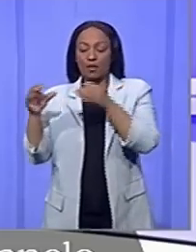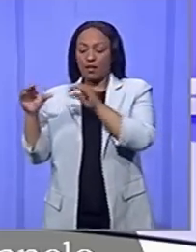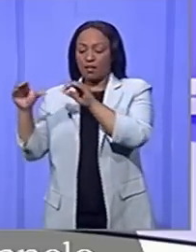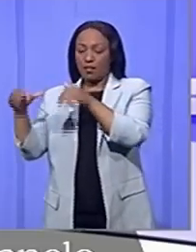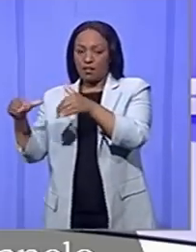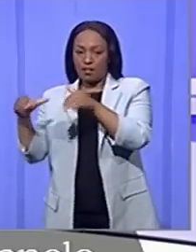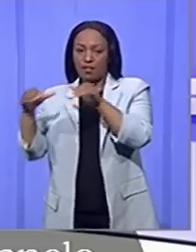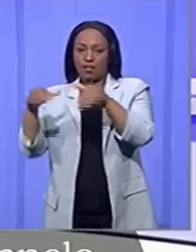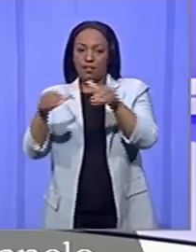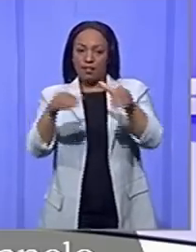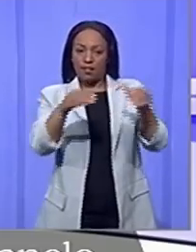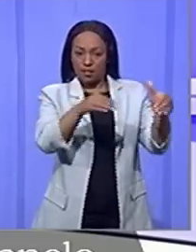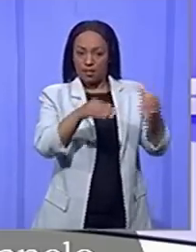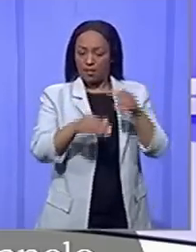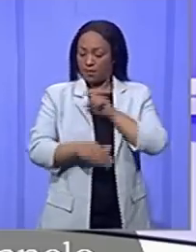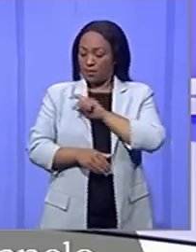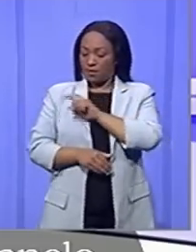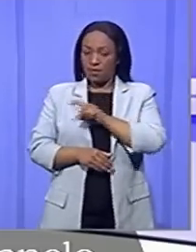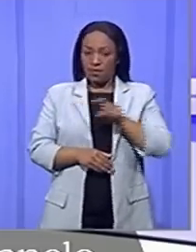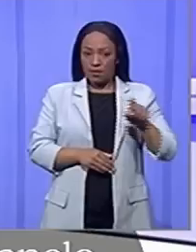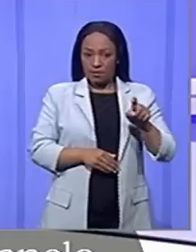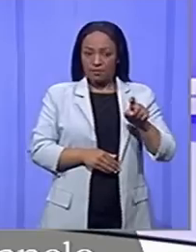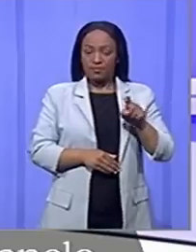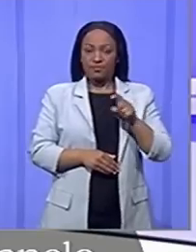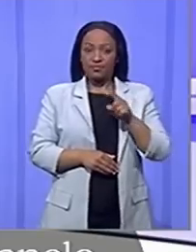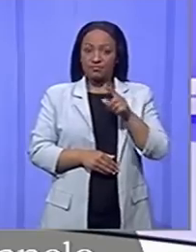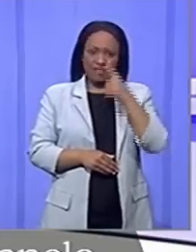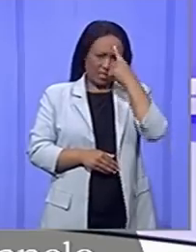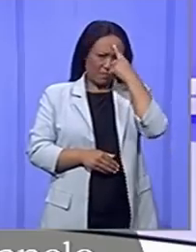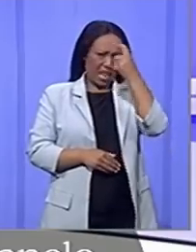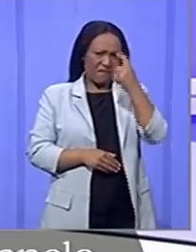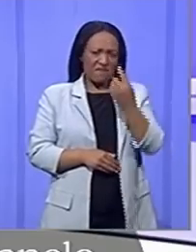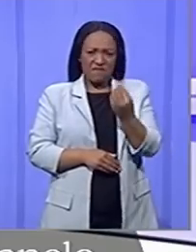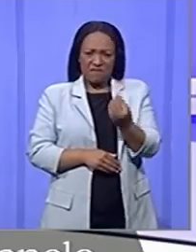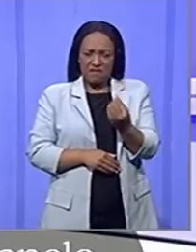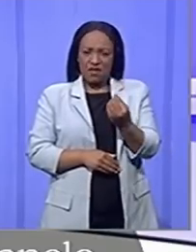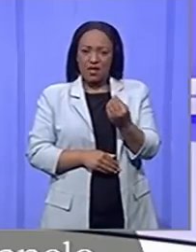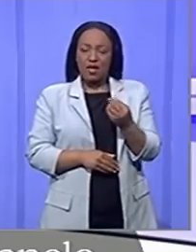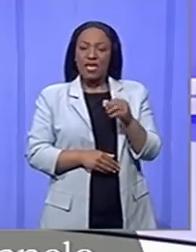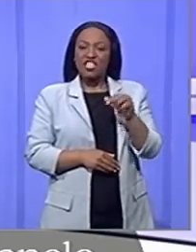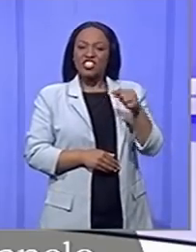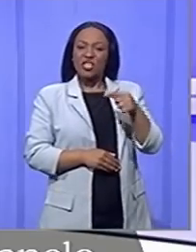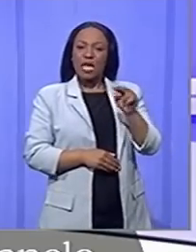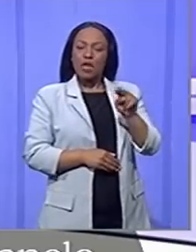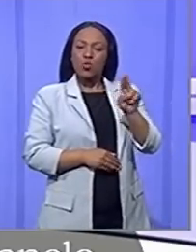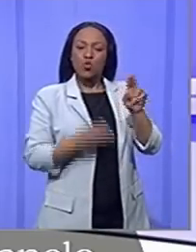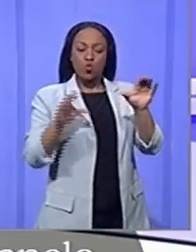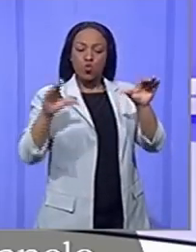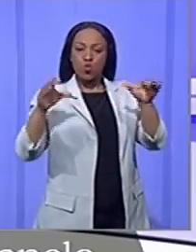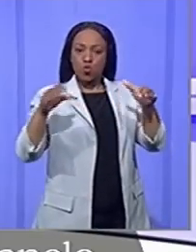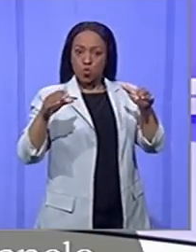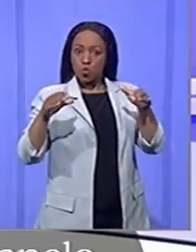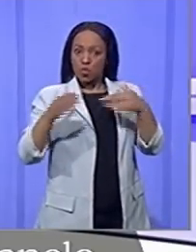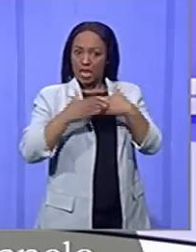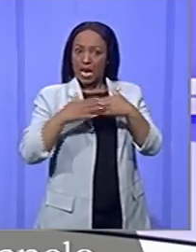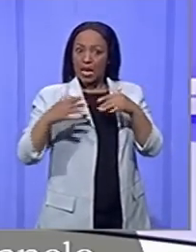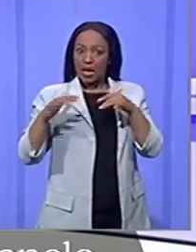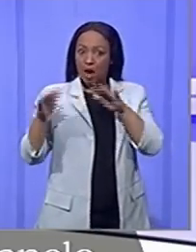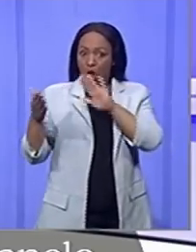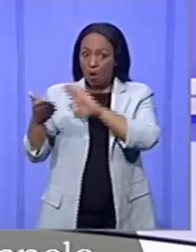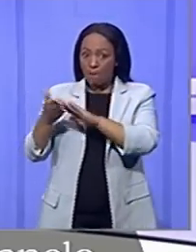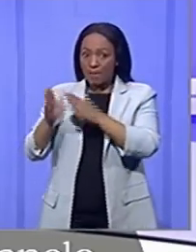na le tshepo le tumelo ya hore tsamaiso ena ya GNU e tla tlisa diphetoho ntlafatsong ya bophelo ba